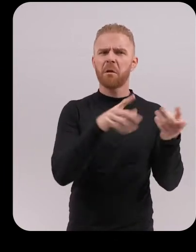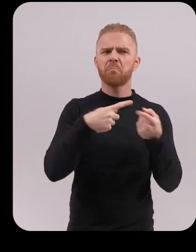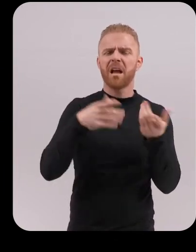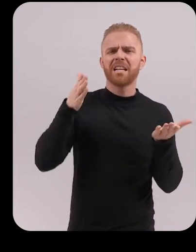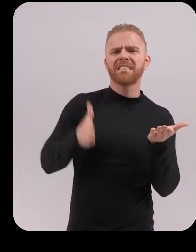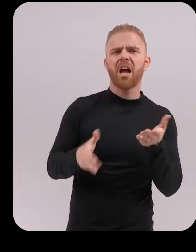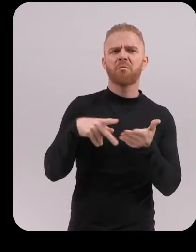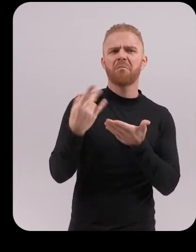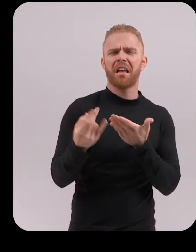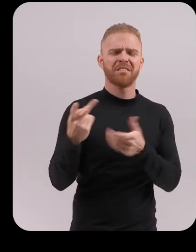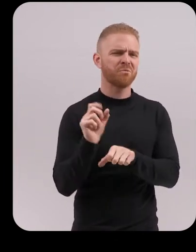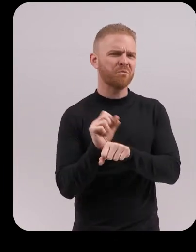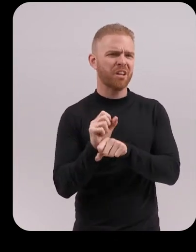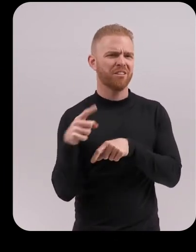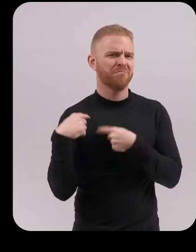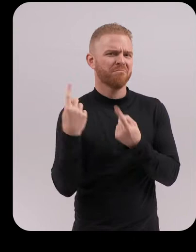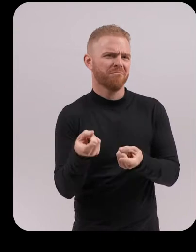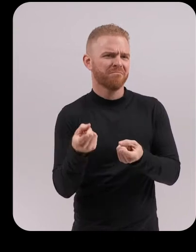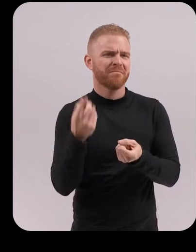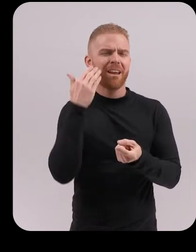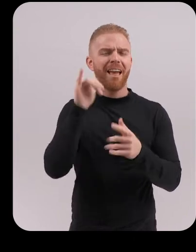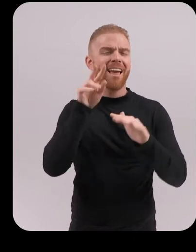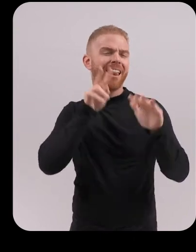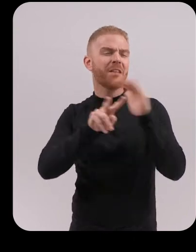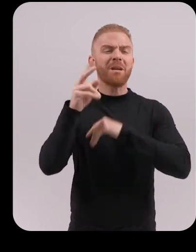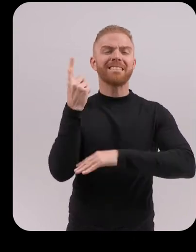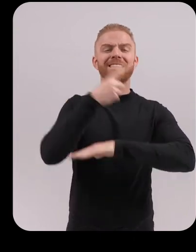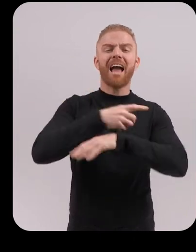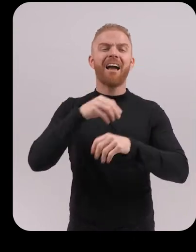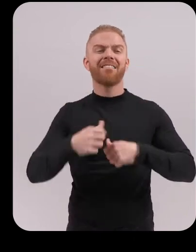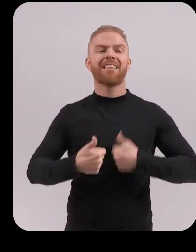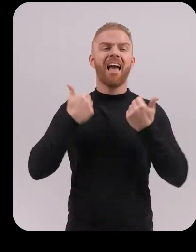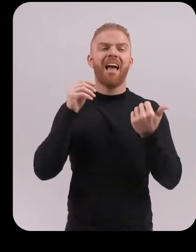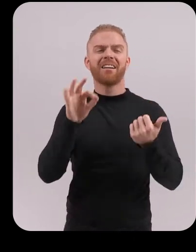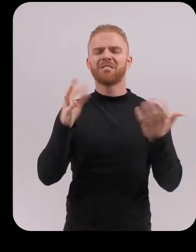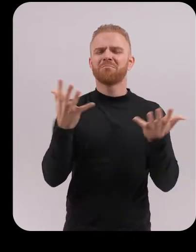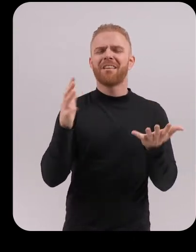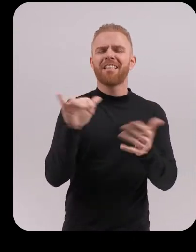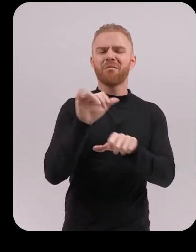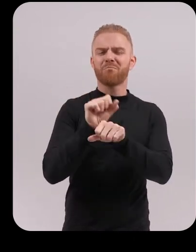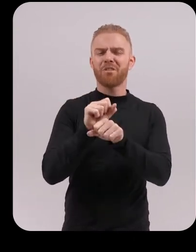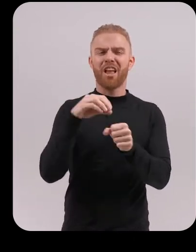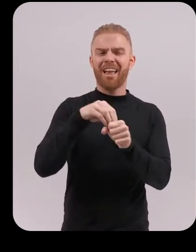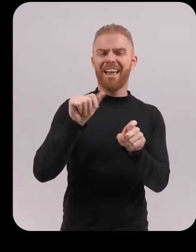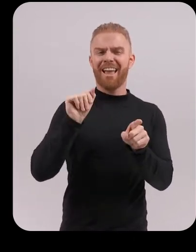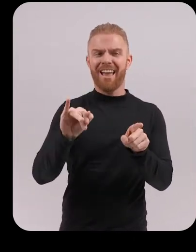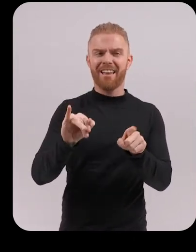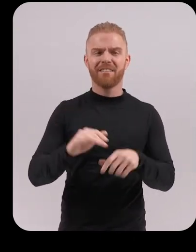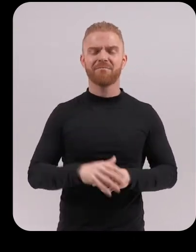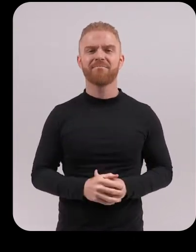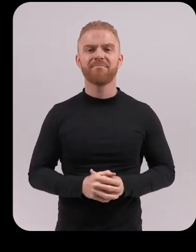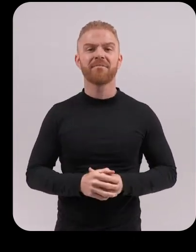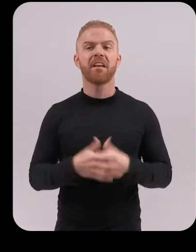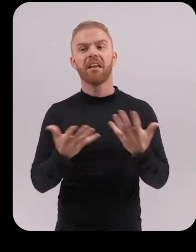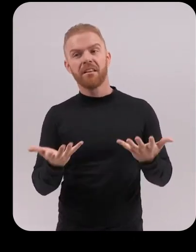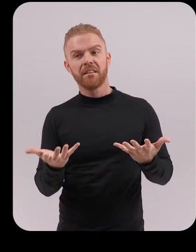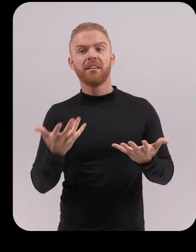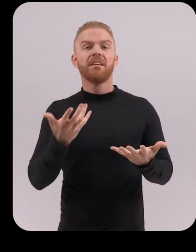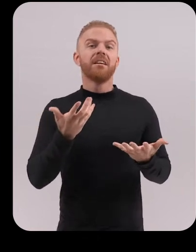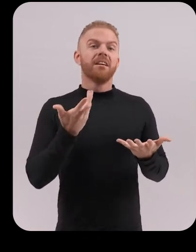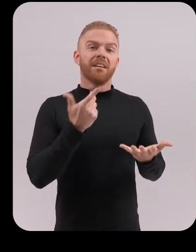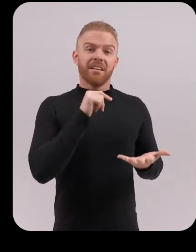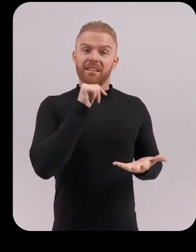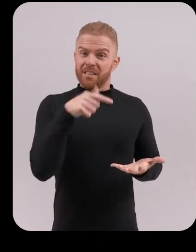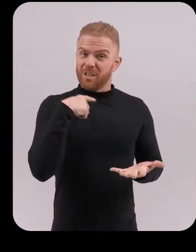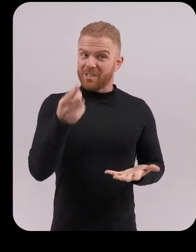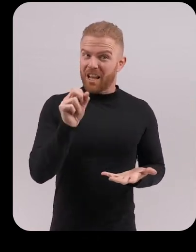working on and give a glimpse into a day in the life of what it's like working in AI. Well, everybody, don't tell